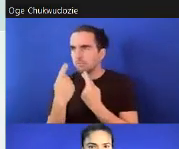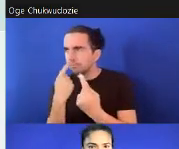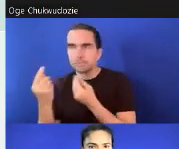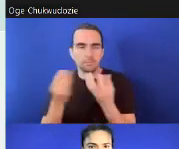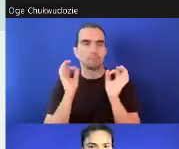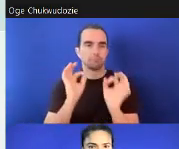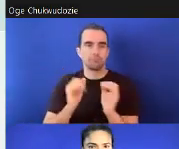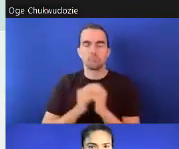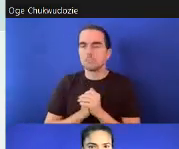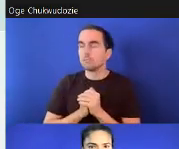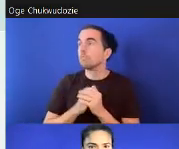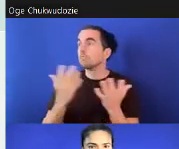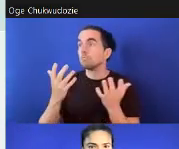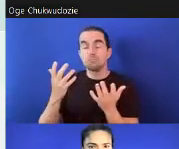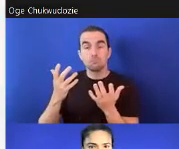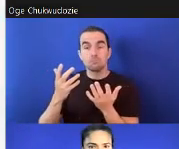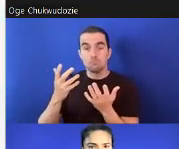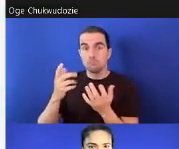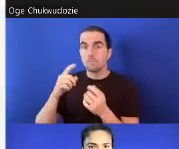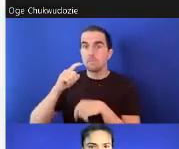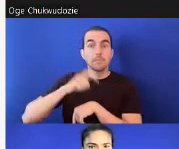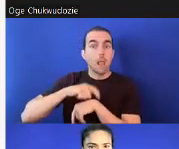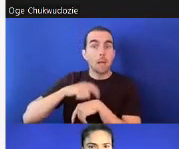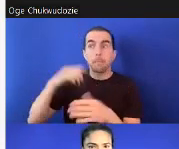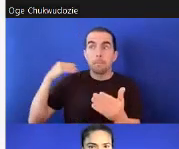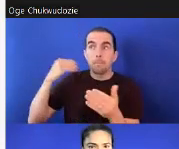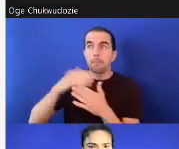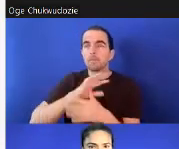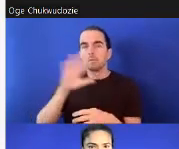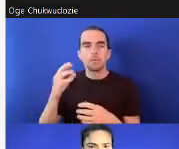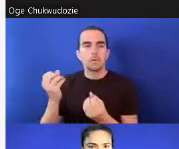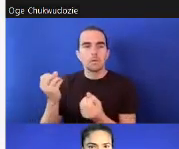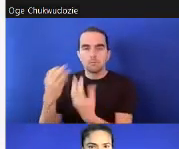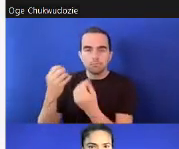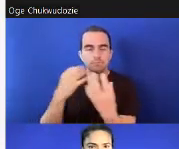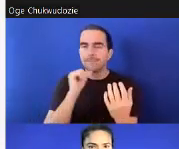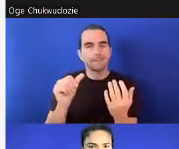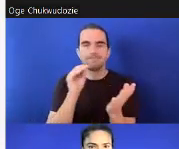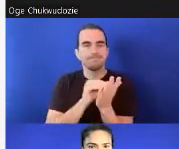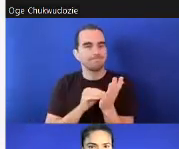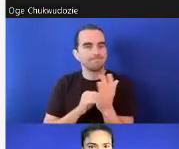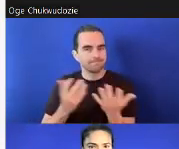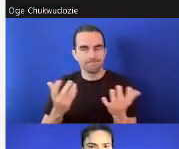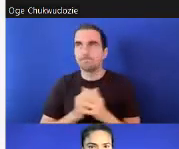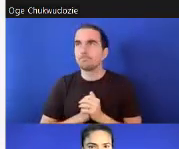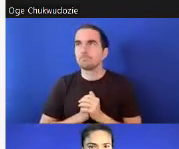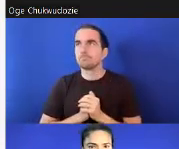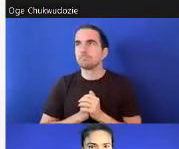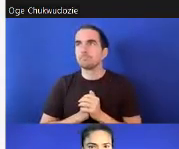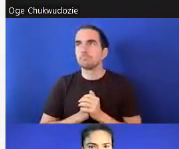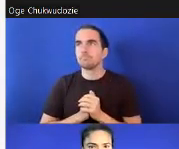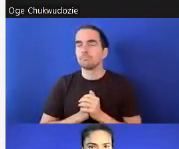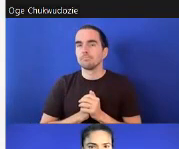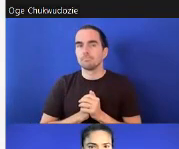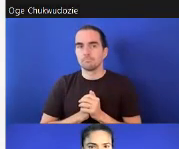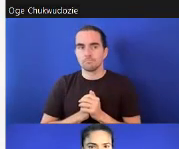that is gotten from this program staff are mostly lost on the field. We also have the emails,